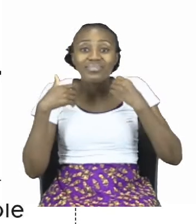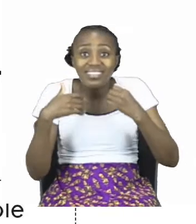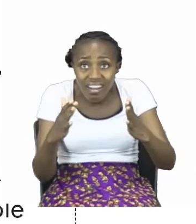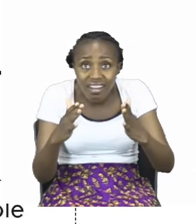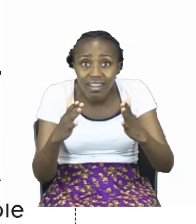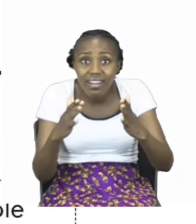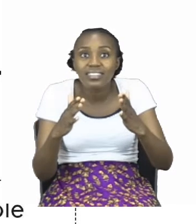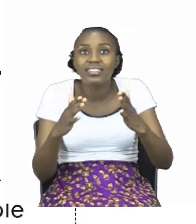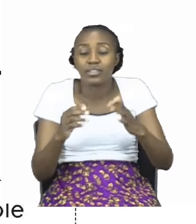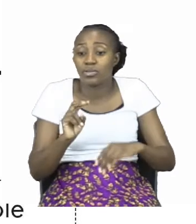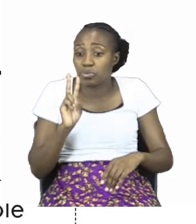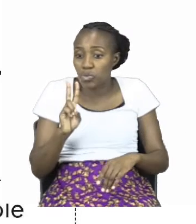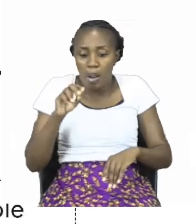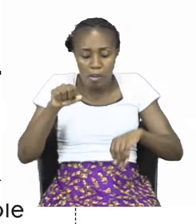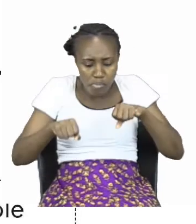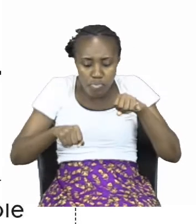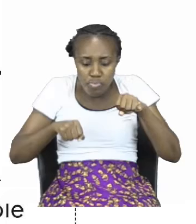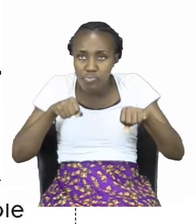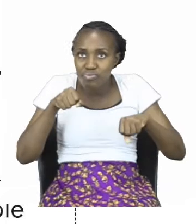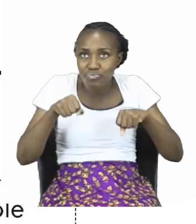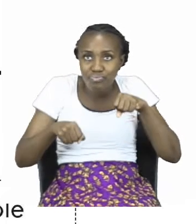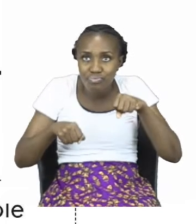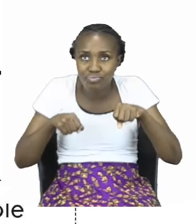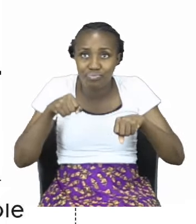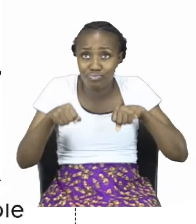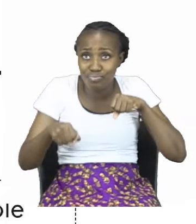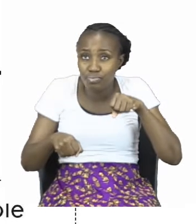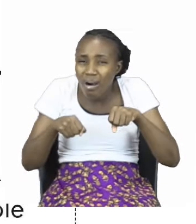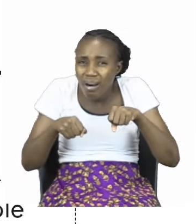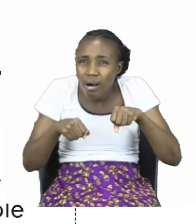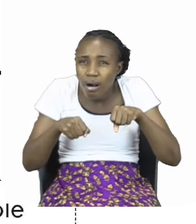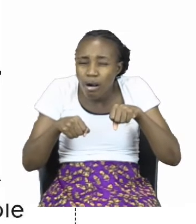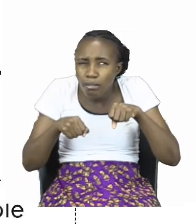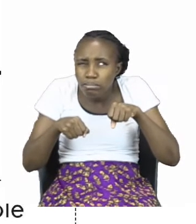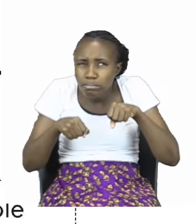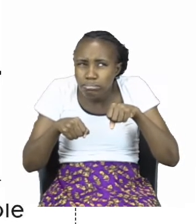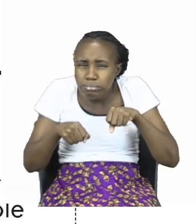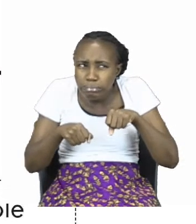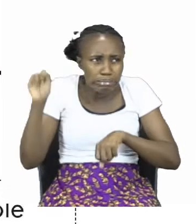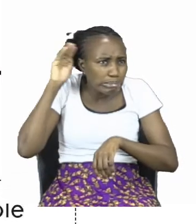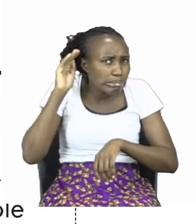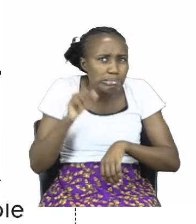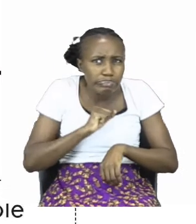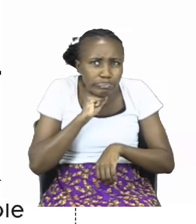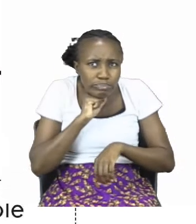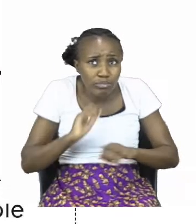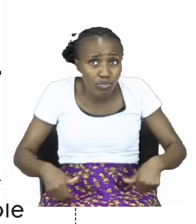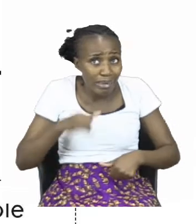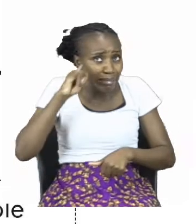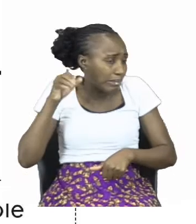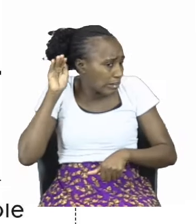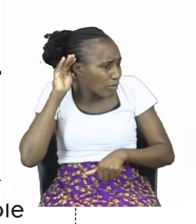"Go!" The boys began to pedal. Suddenly, Jack heard a noise.